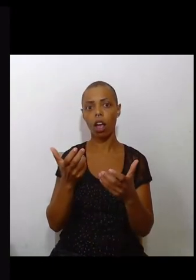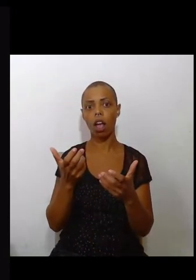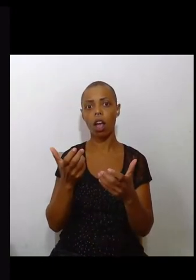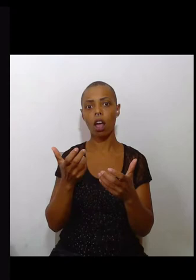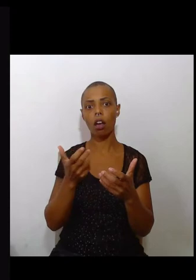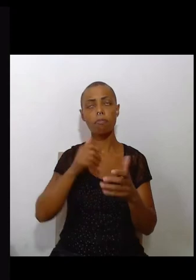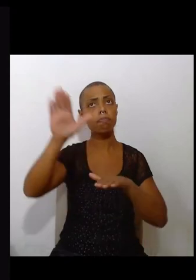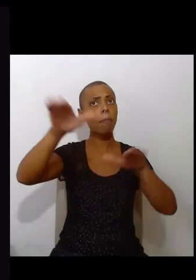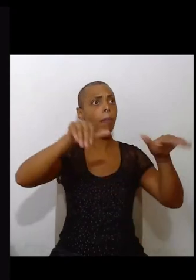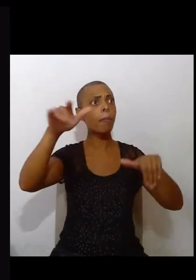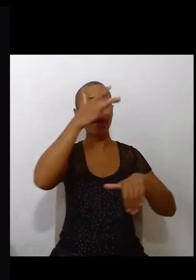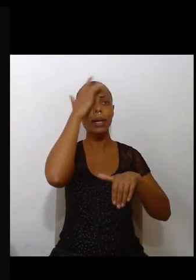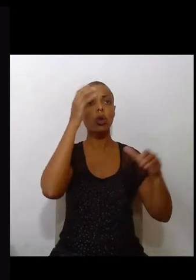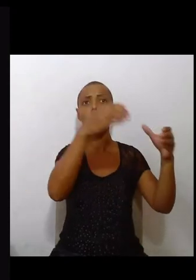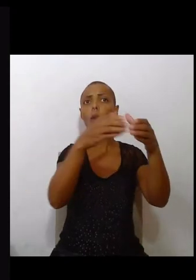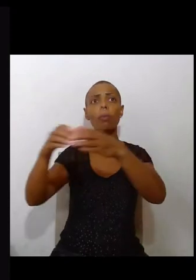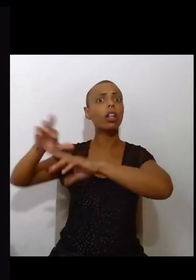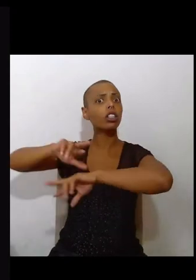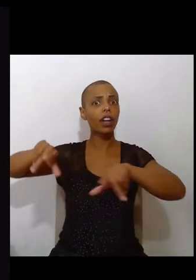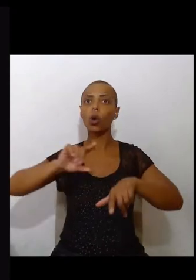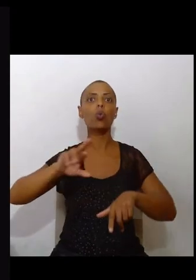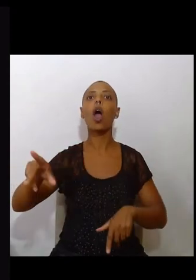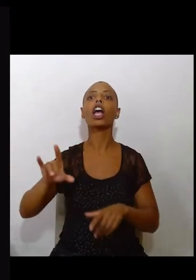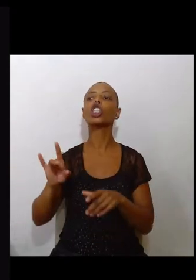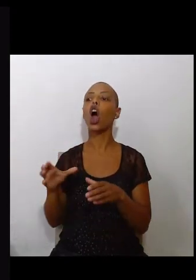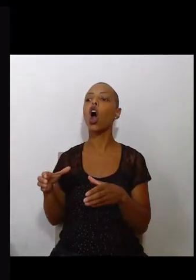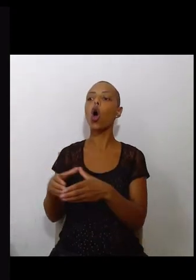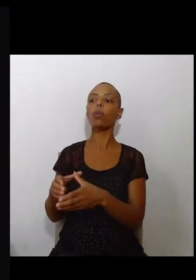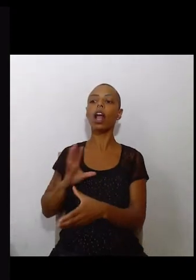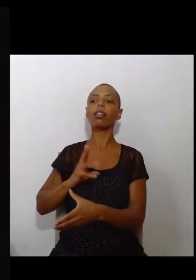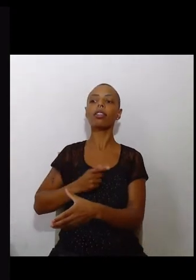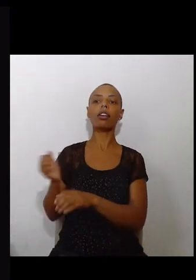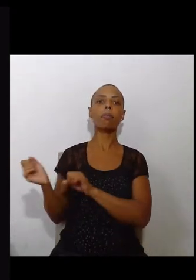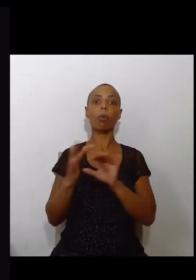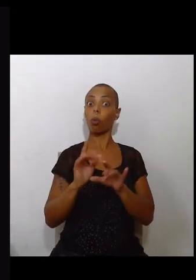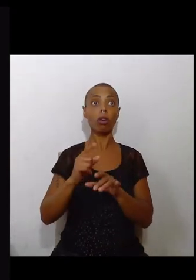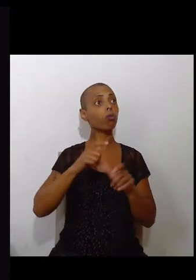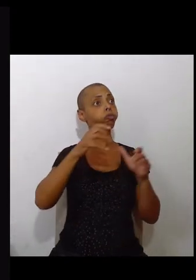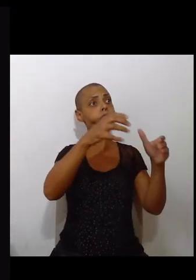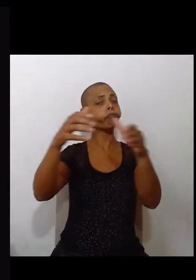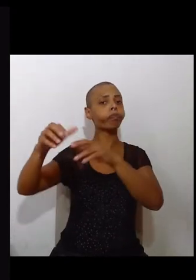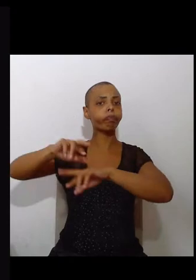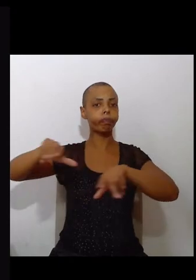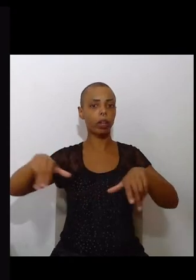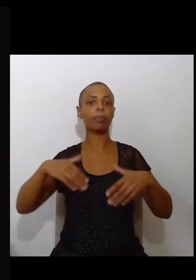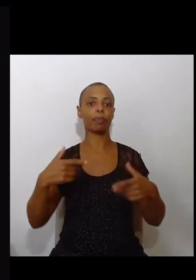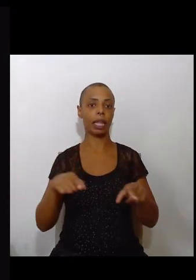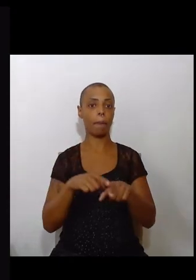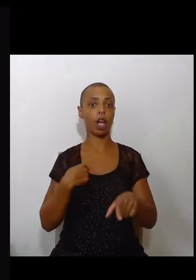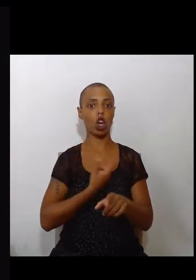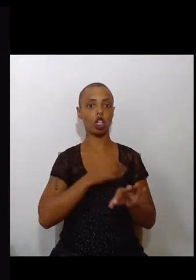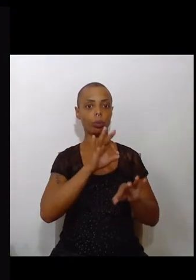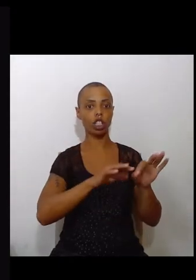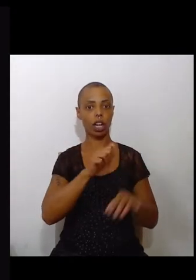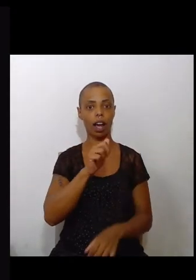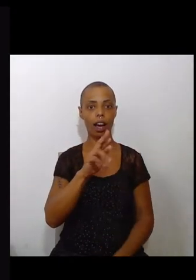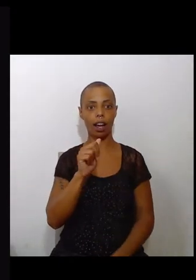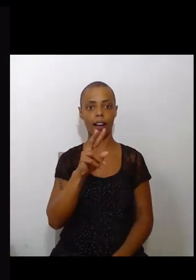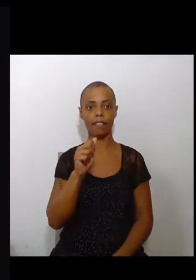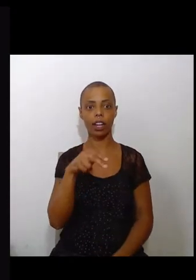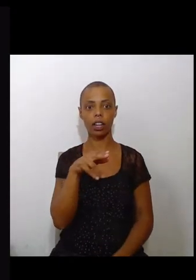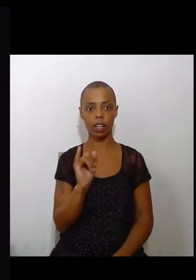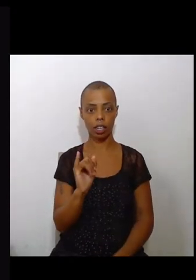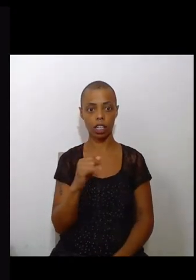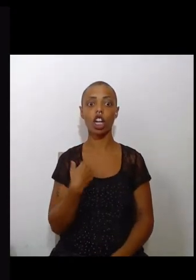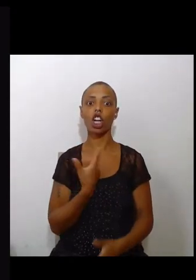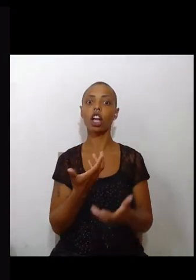and the whole idea of also for us at aravani is for this intersection to happen where the people from the transgender